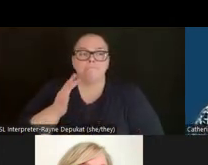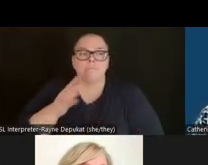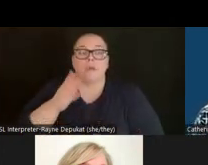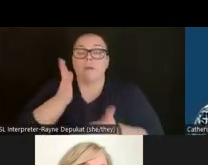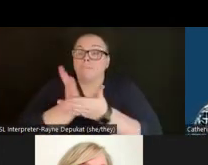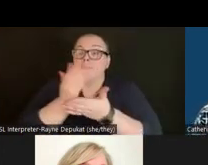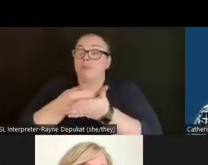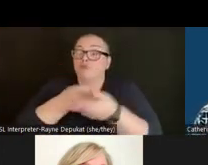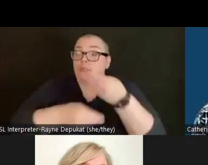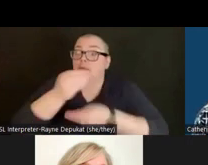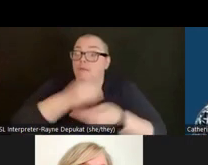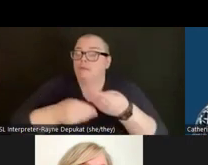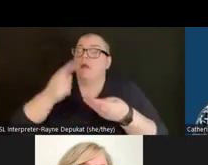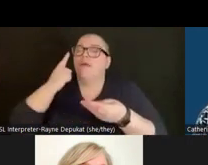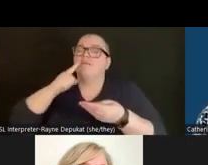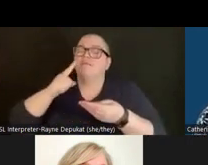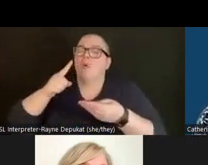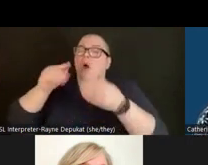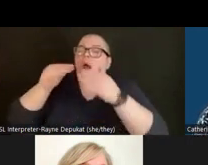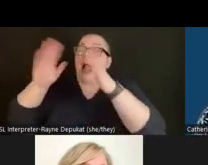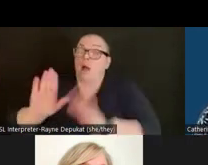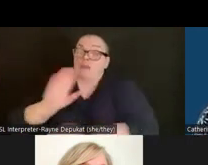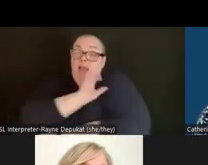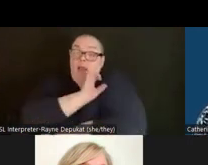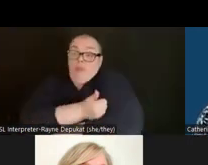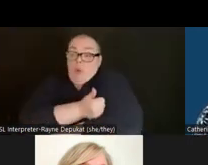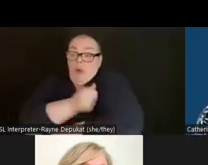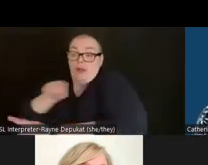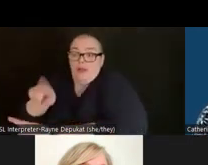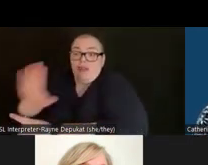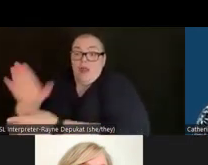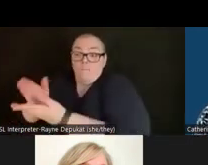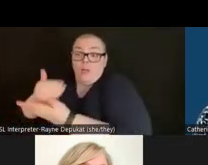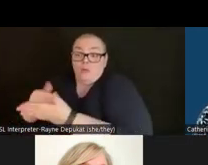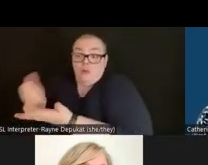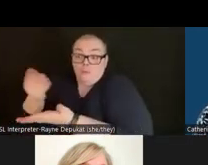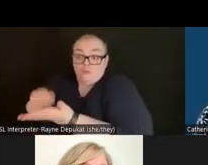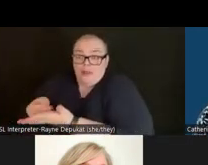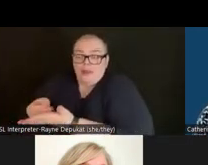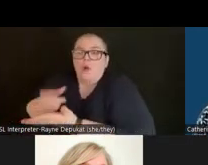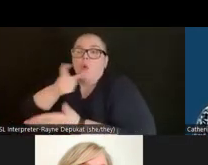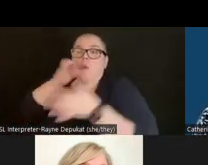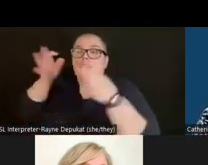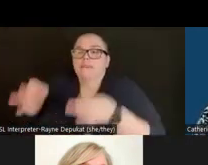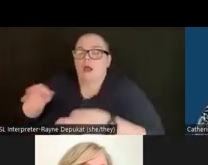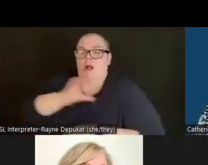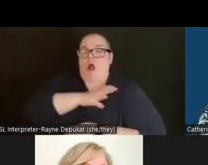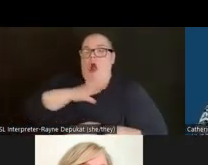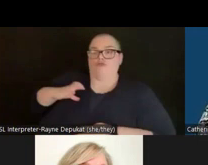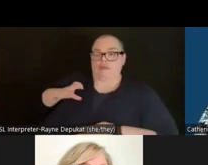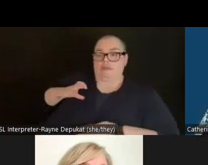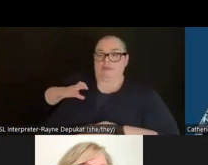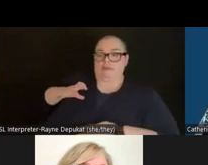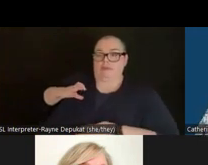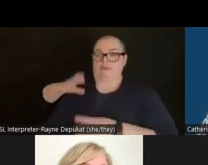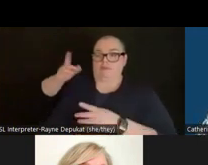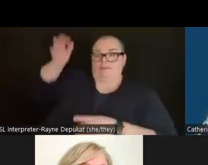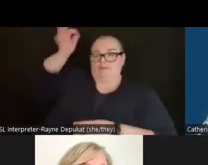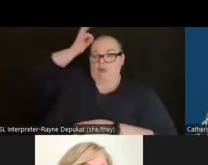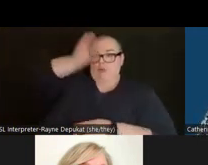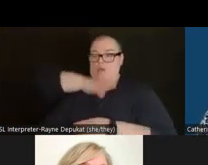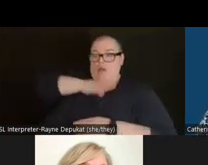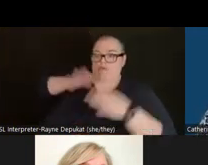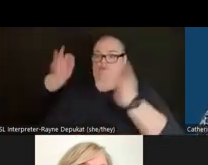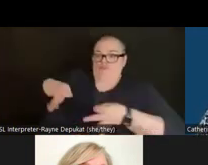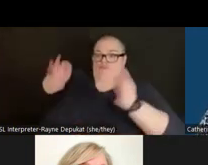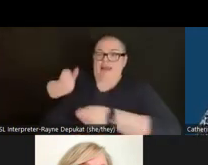budget of housing authorities is determined by Congress every year. And if there are cuts to the